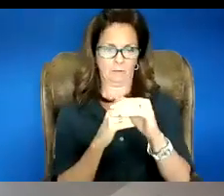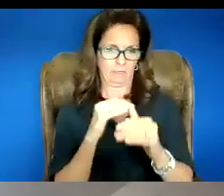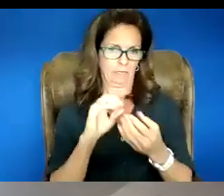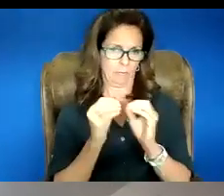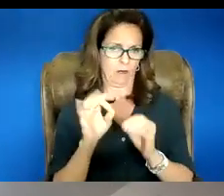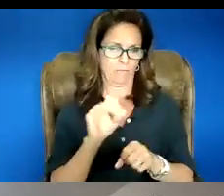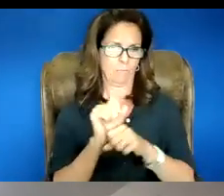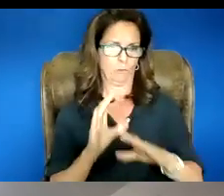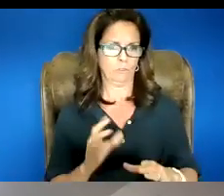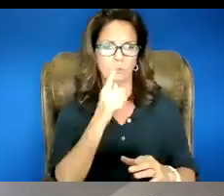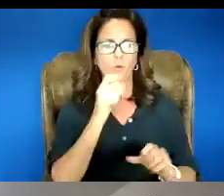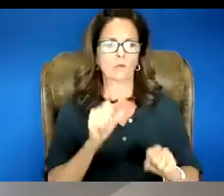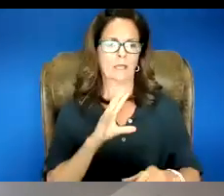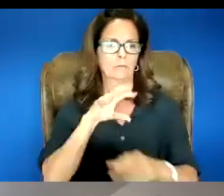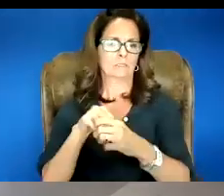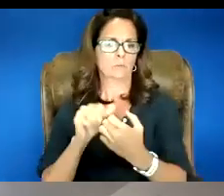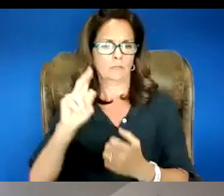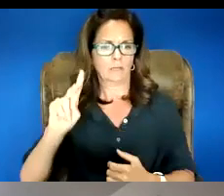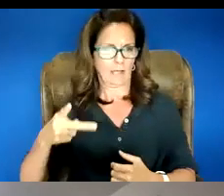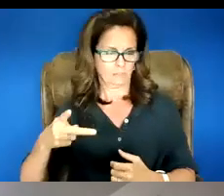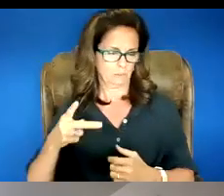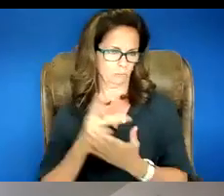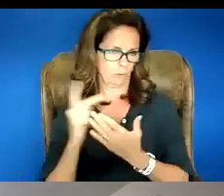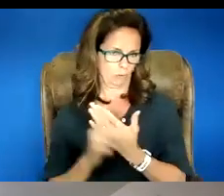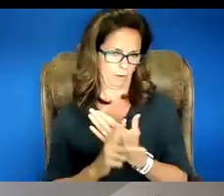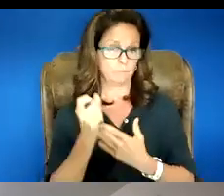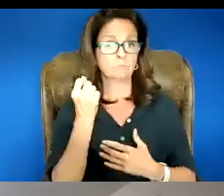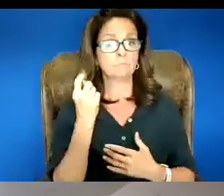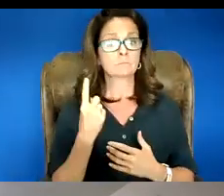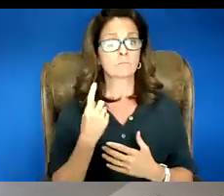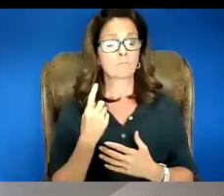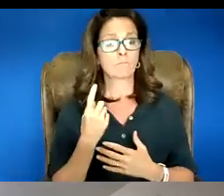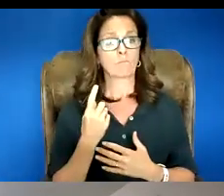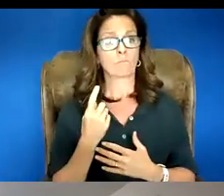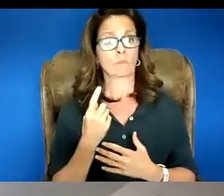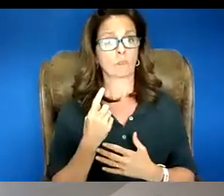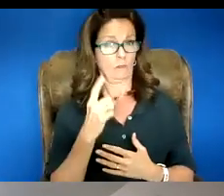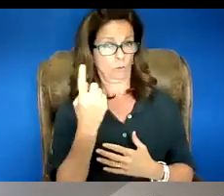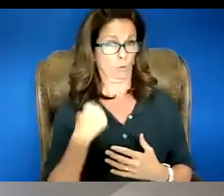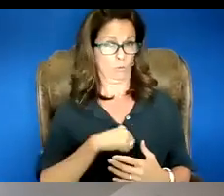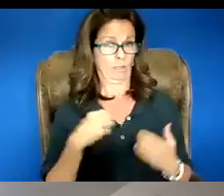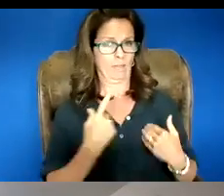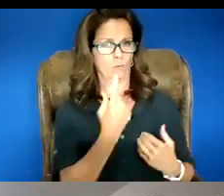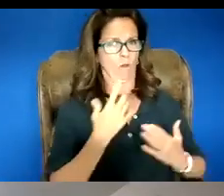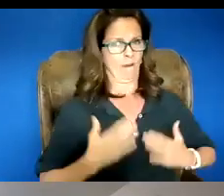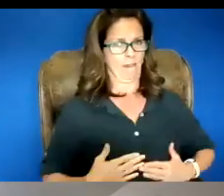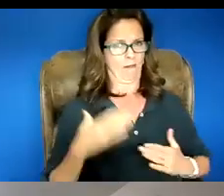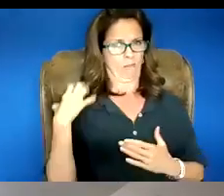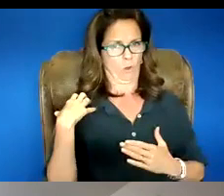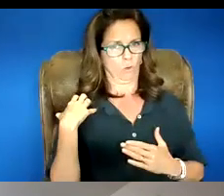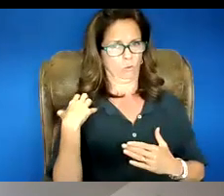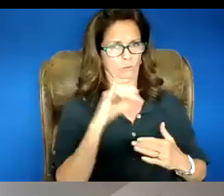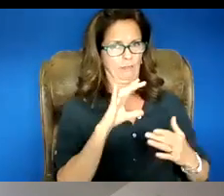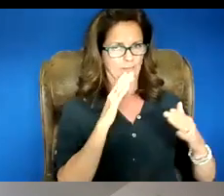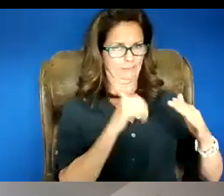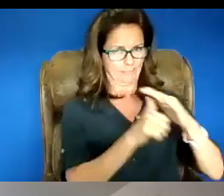can participate in the Kaiser program. Right now, we actually only have one health coach with Kaiser.